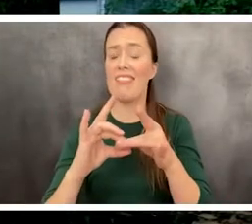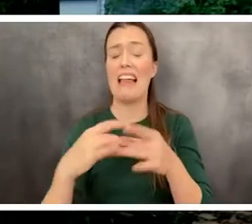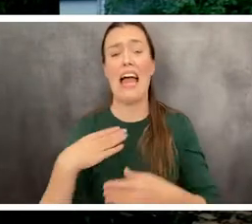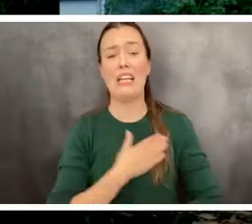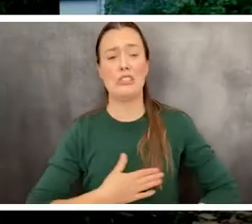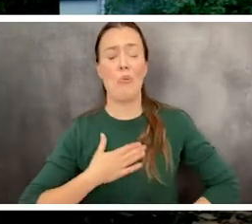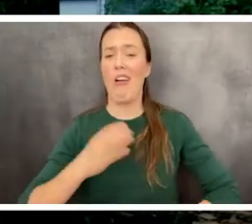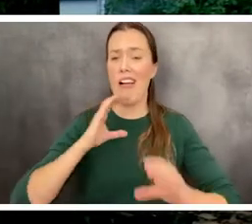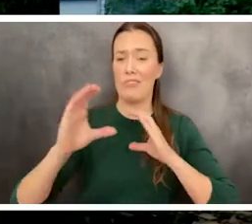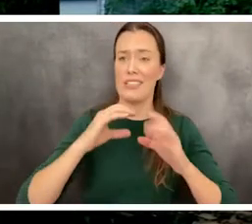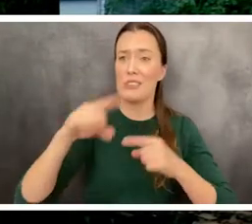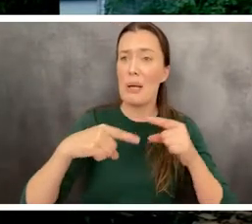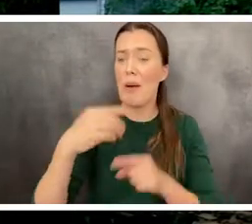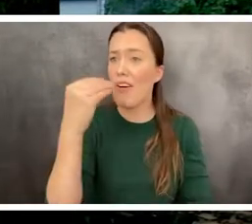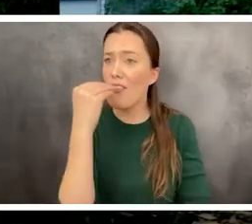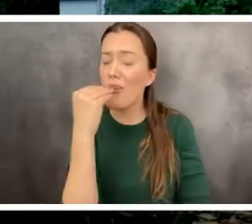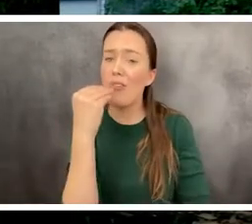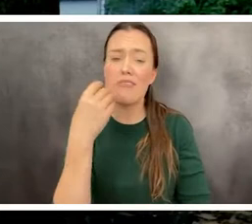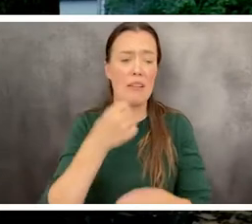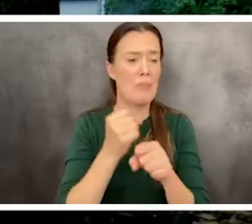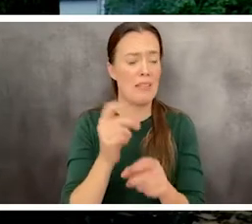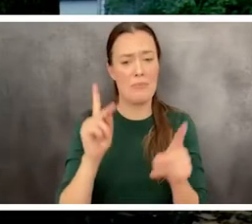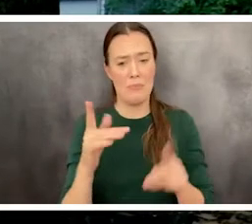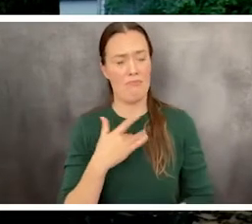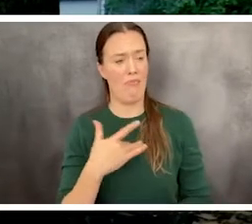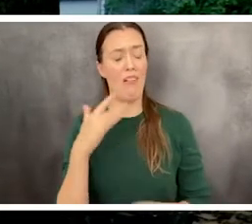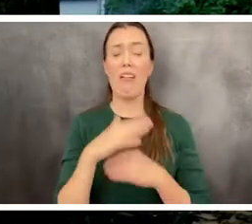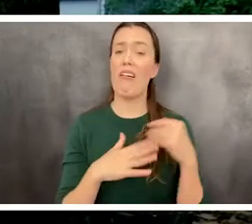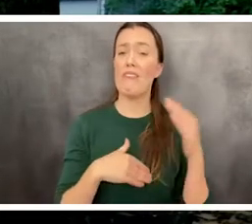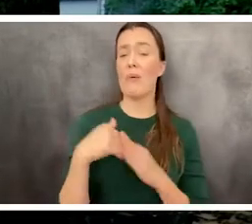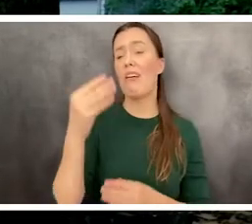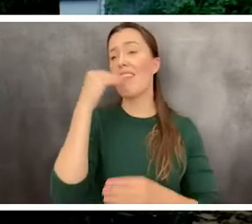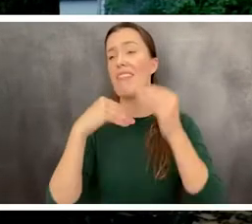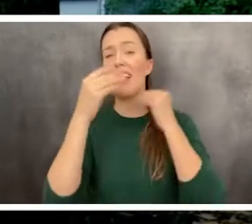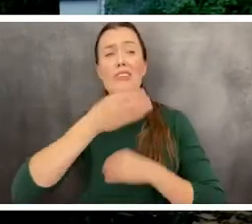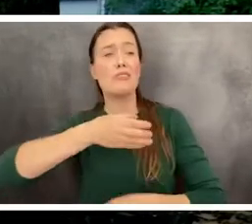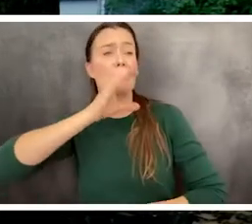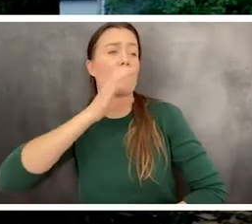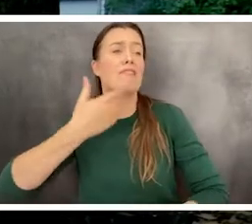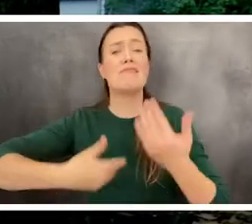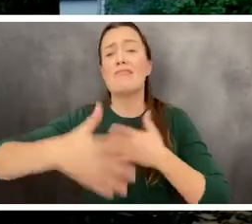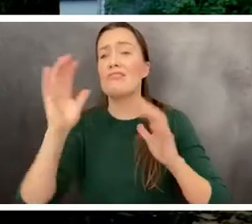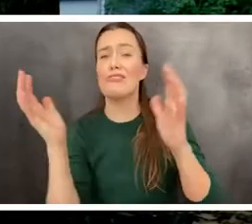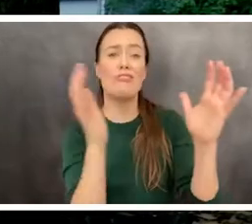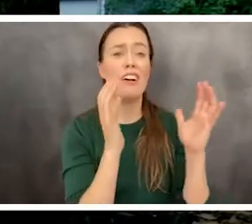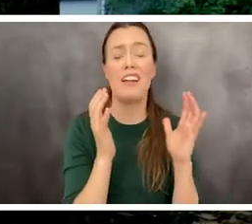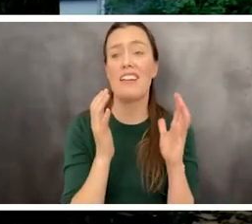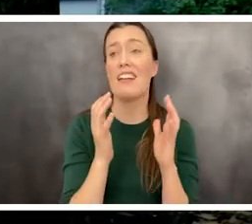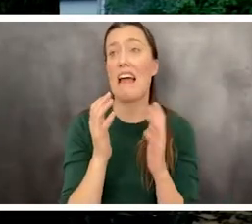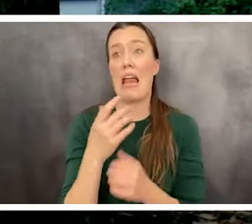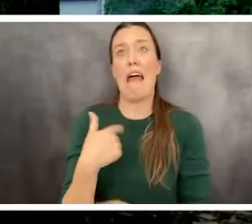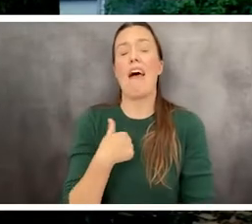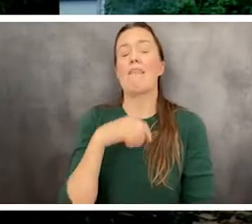conversation that happens around food. And I think people are very comfortable when they've had something to eat, maybe something to drink. And then I